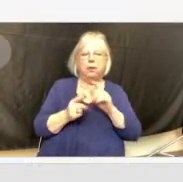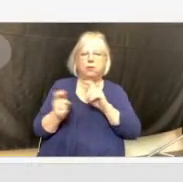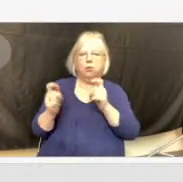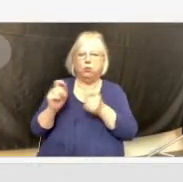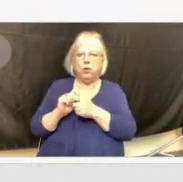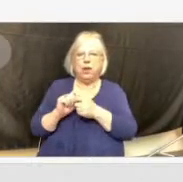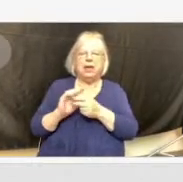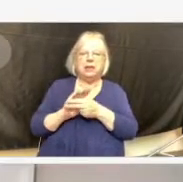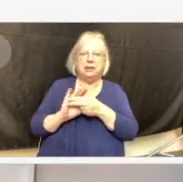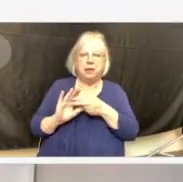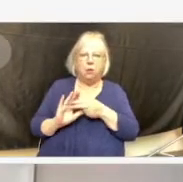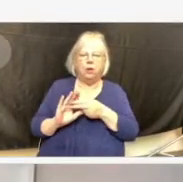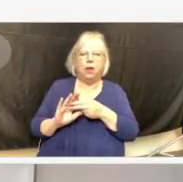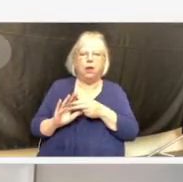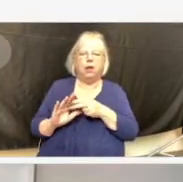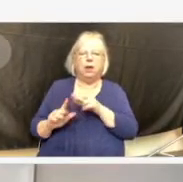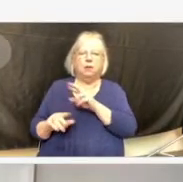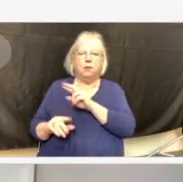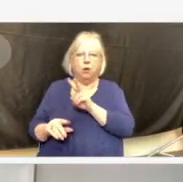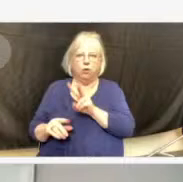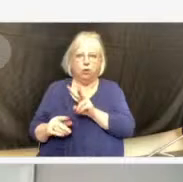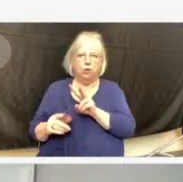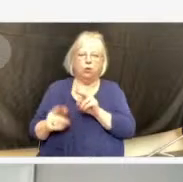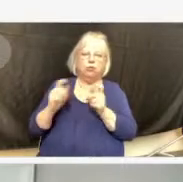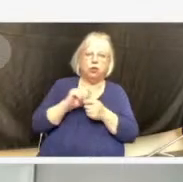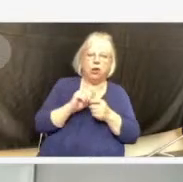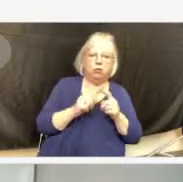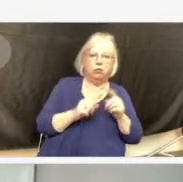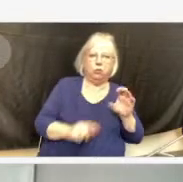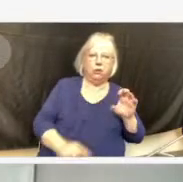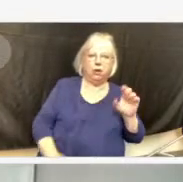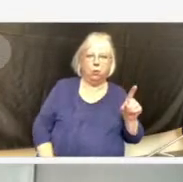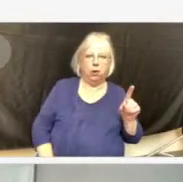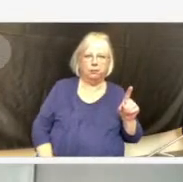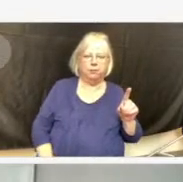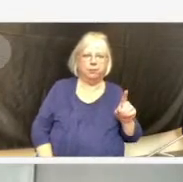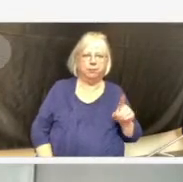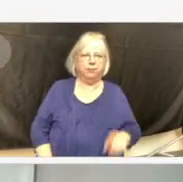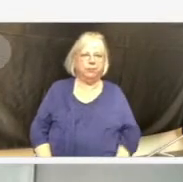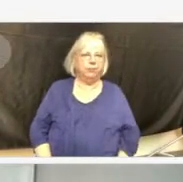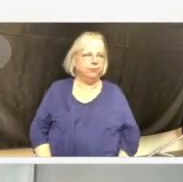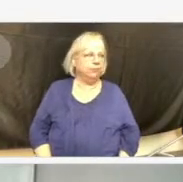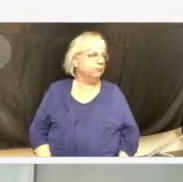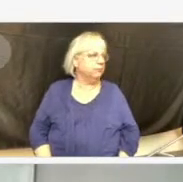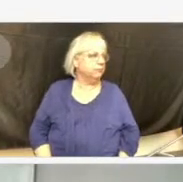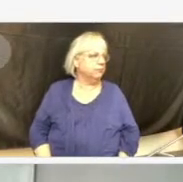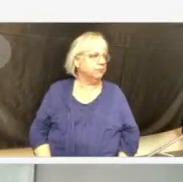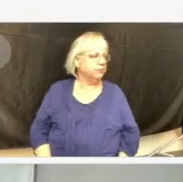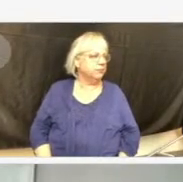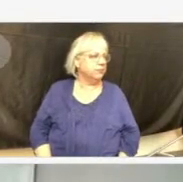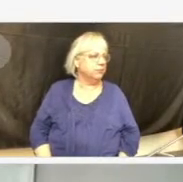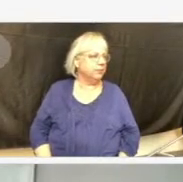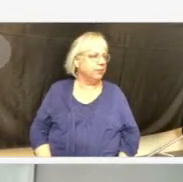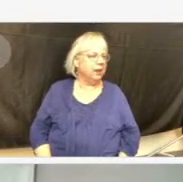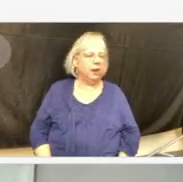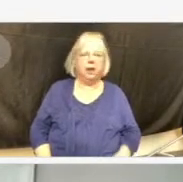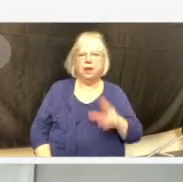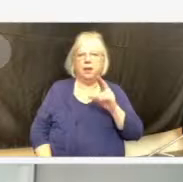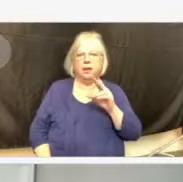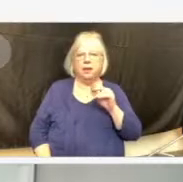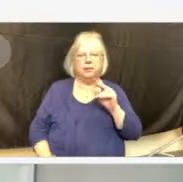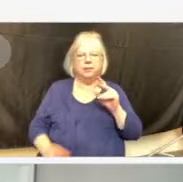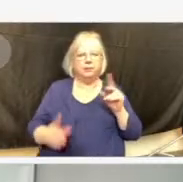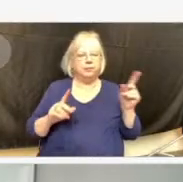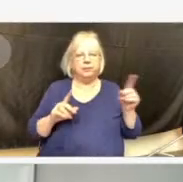C1. Could we do it in the reverse order? You actually, yes, I was about to say that. You have to do the land use